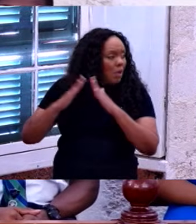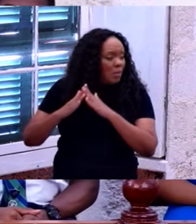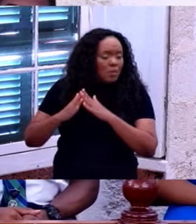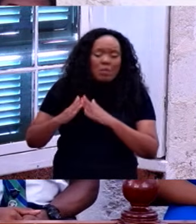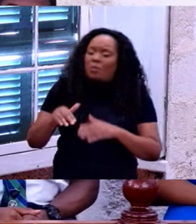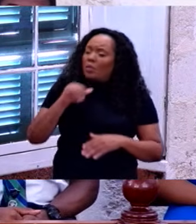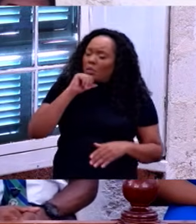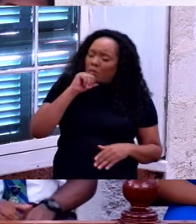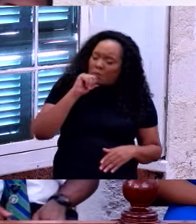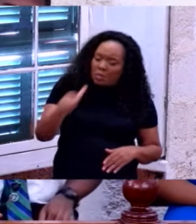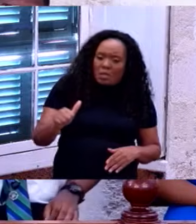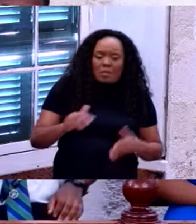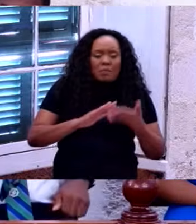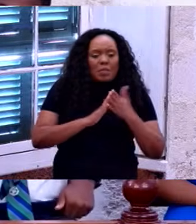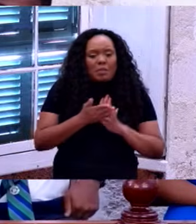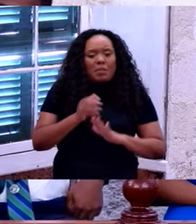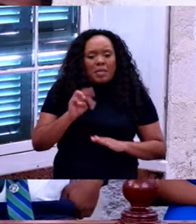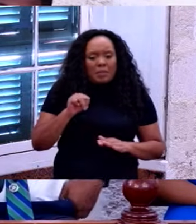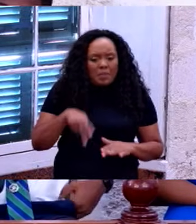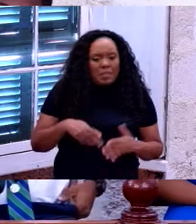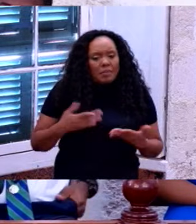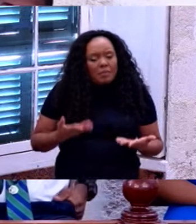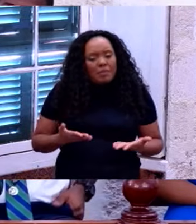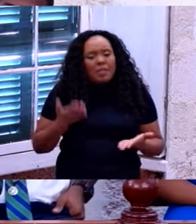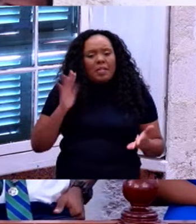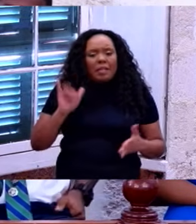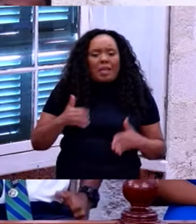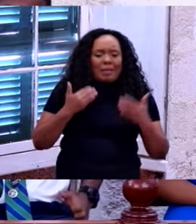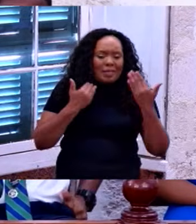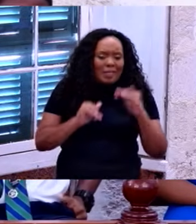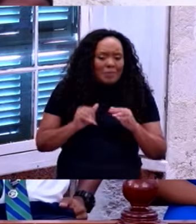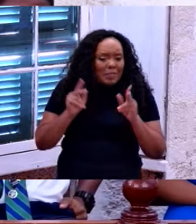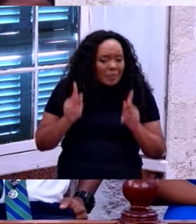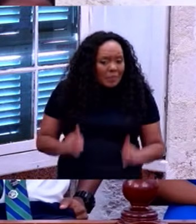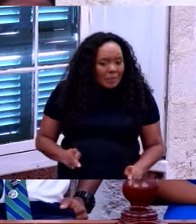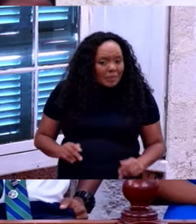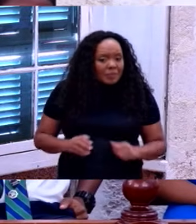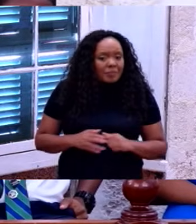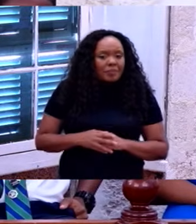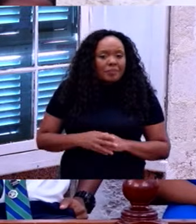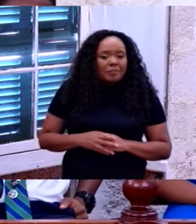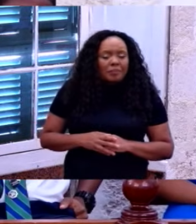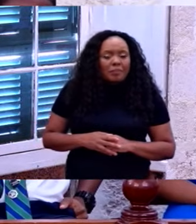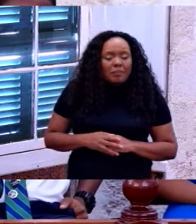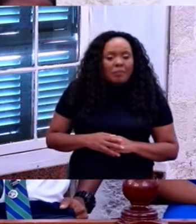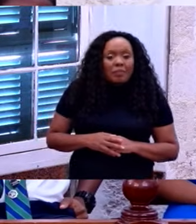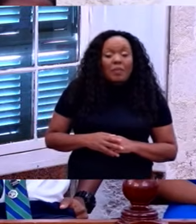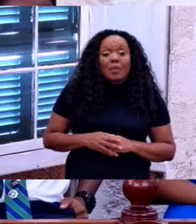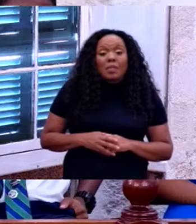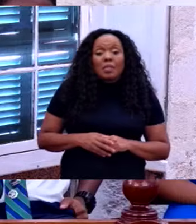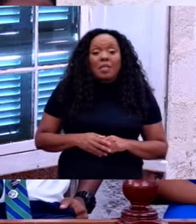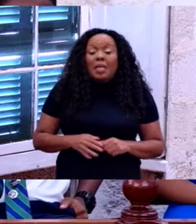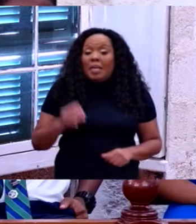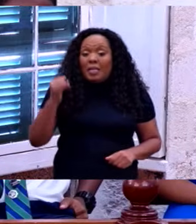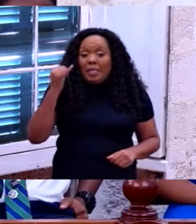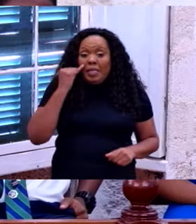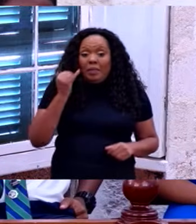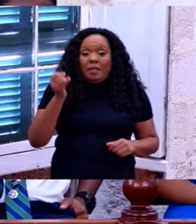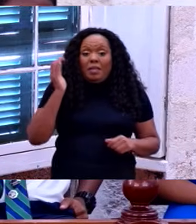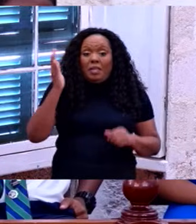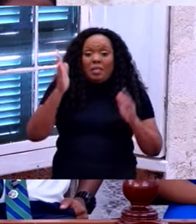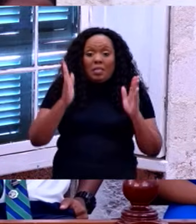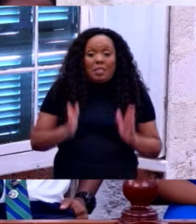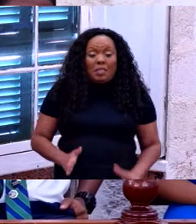The other issue, sir, is that the Speaker, who is not an MP, has a casting